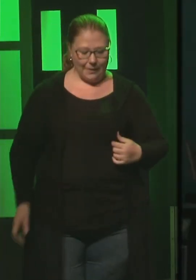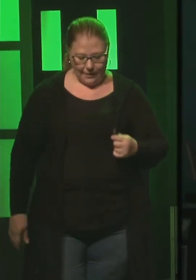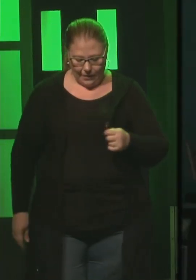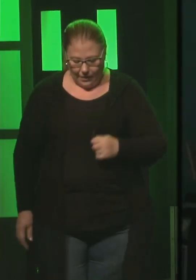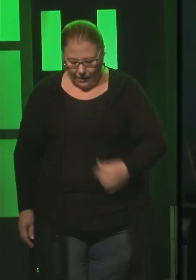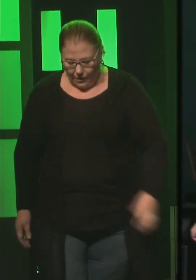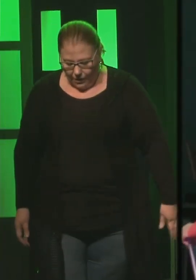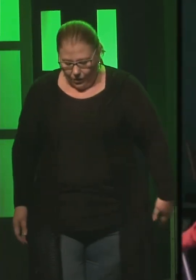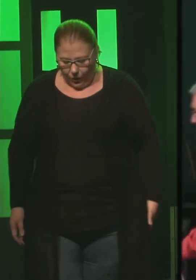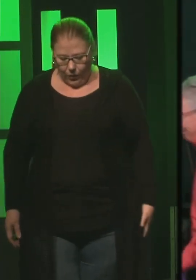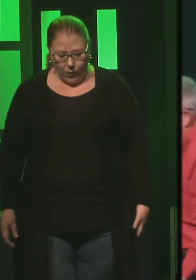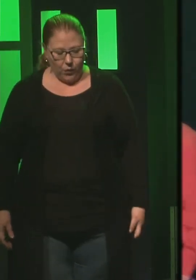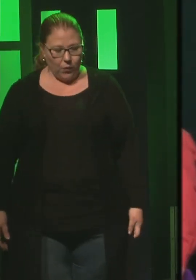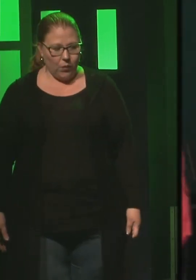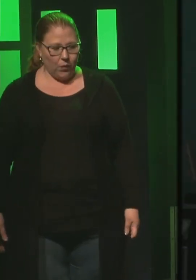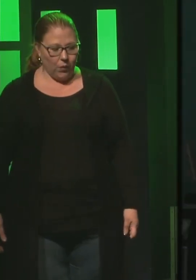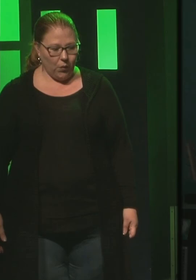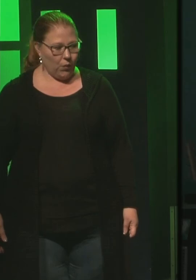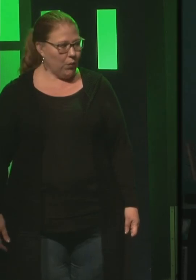Thank you, Rich.